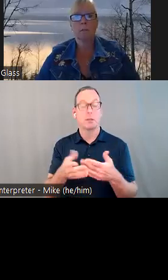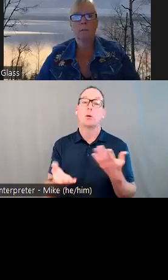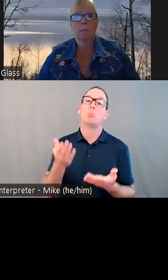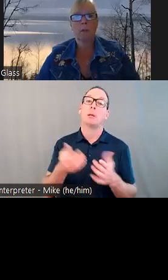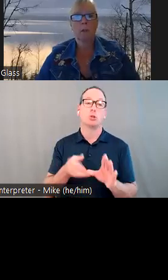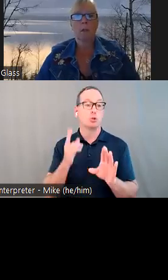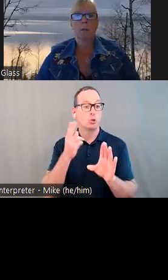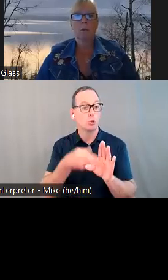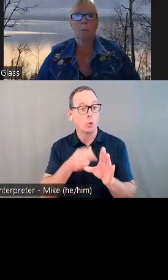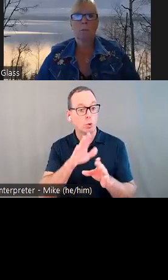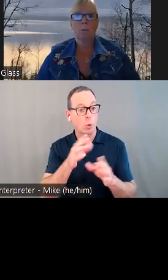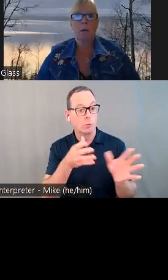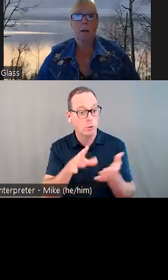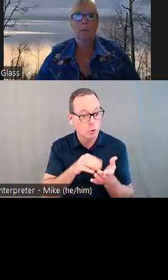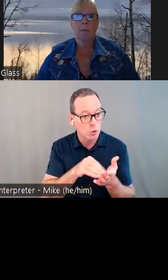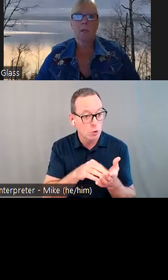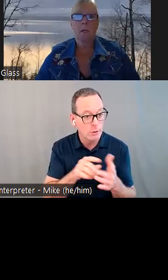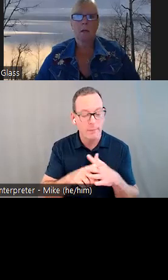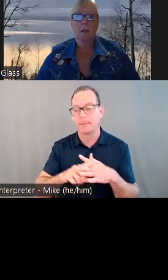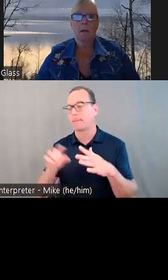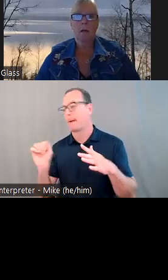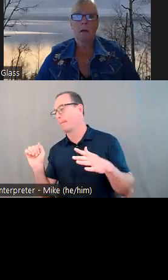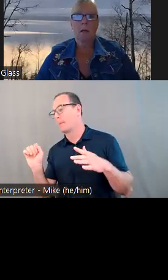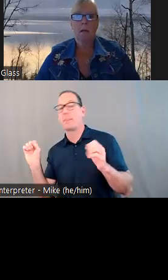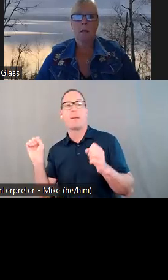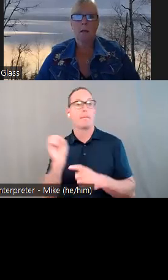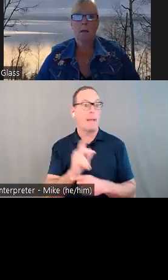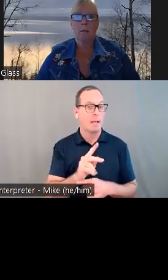year. So perhaps